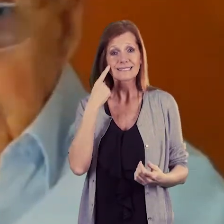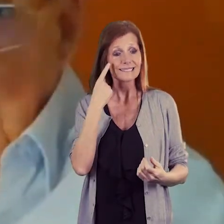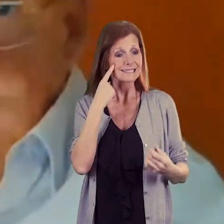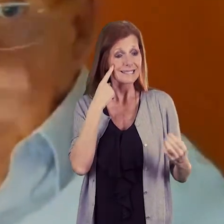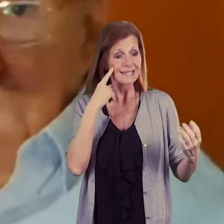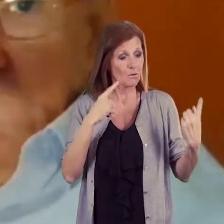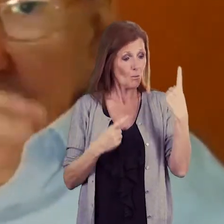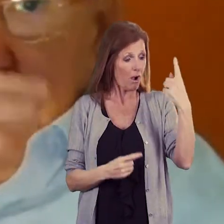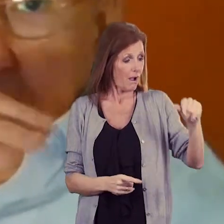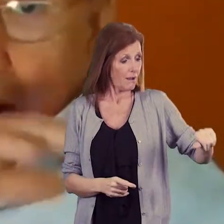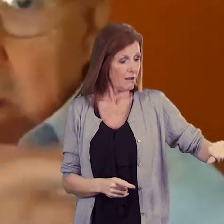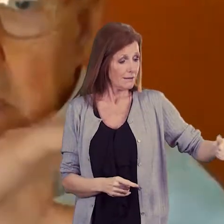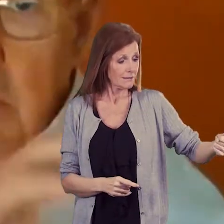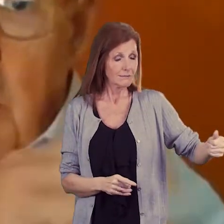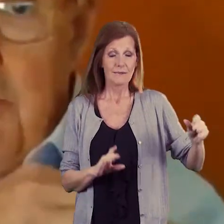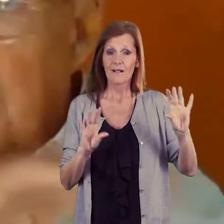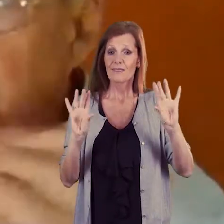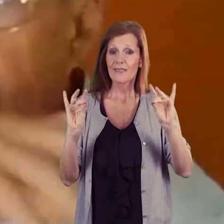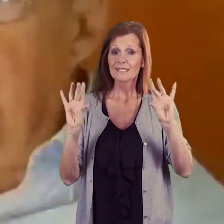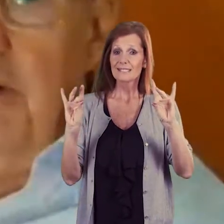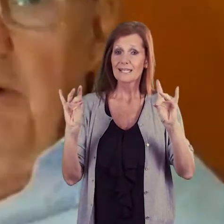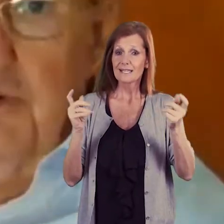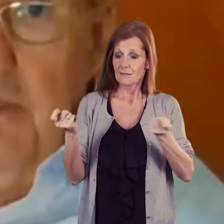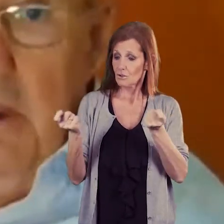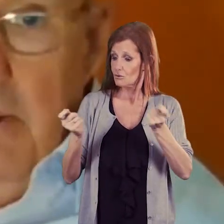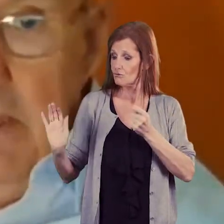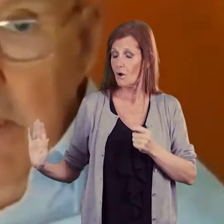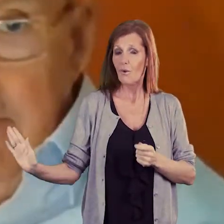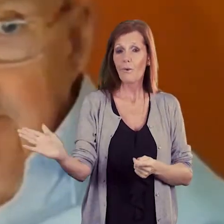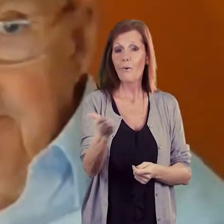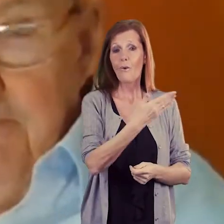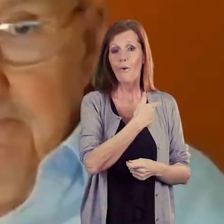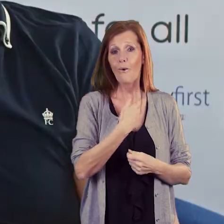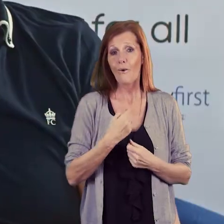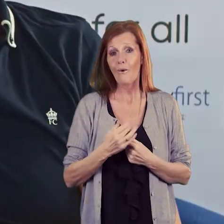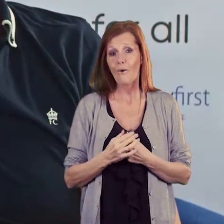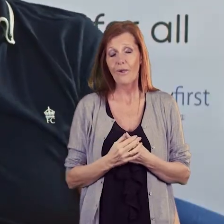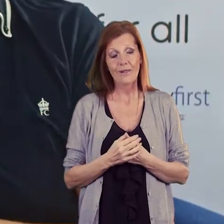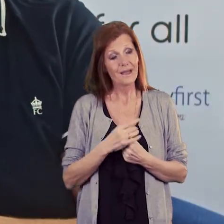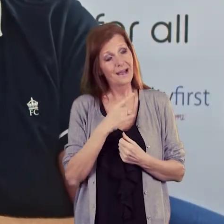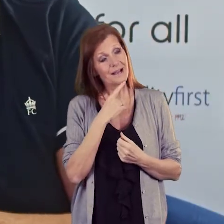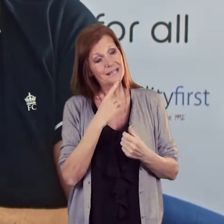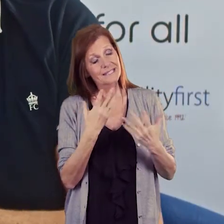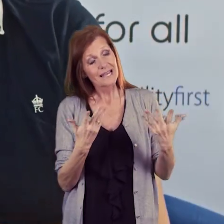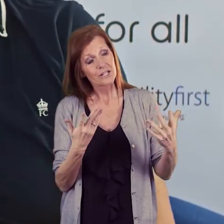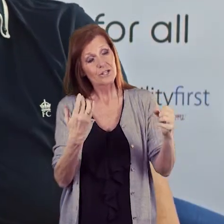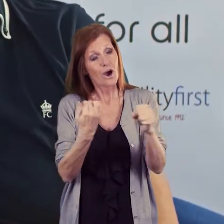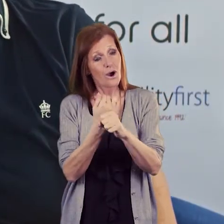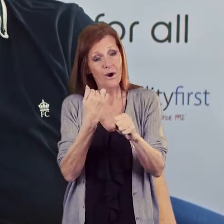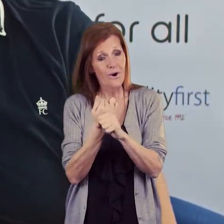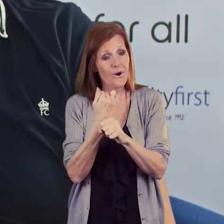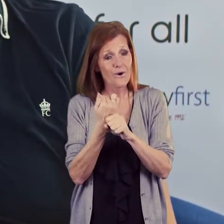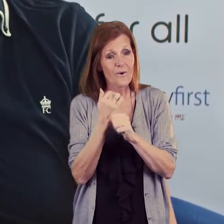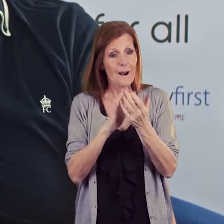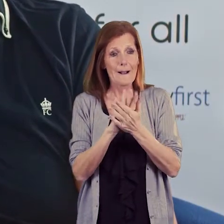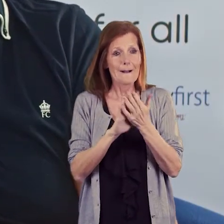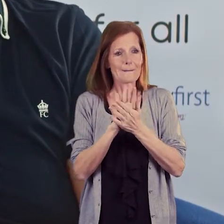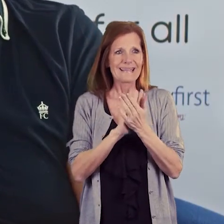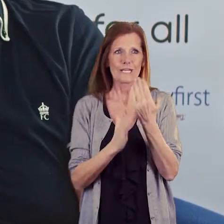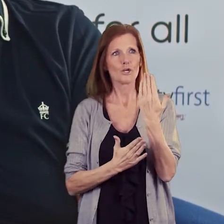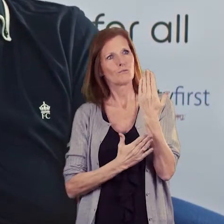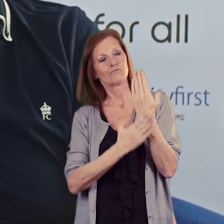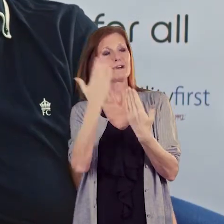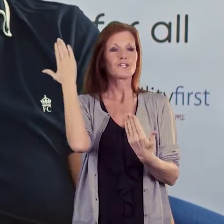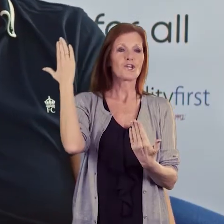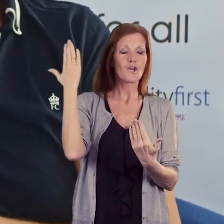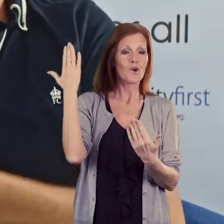put them all on from the low one, it controls all the lot. So having to refurbish, you didn't have to build from